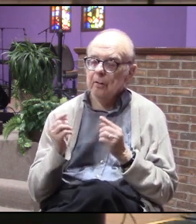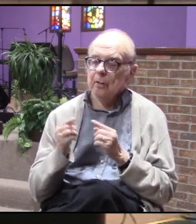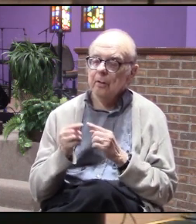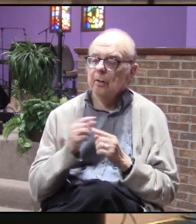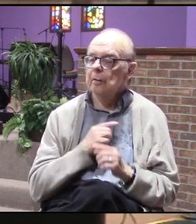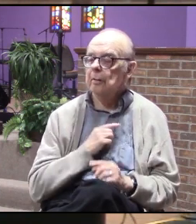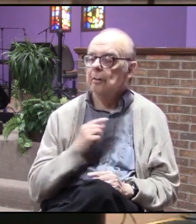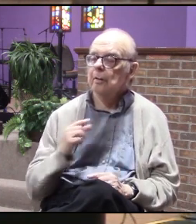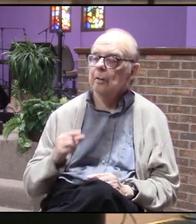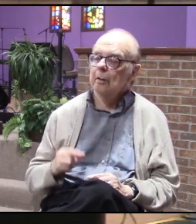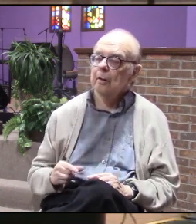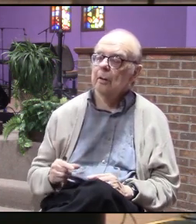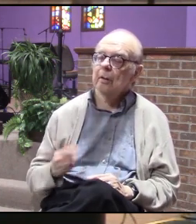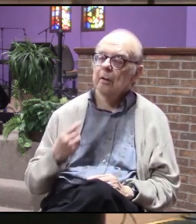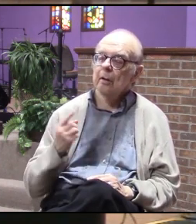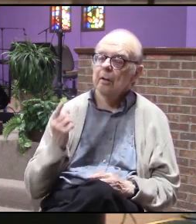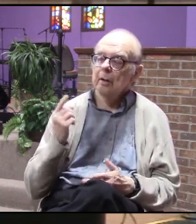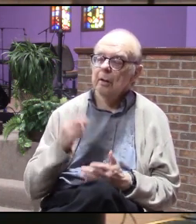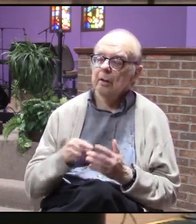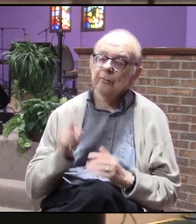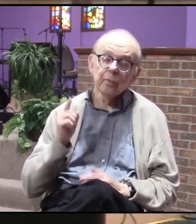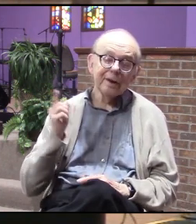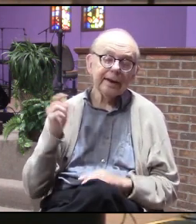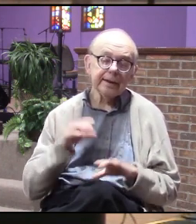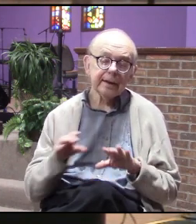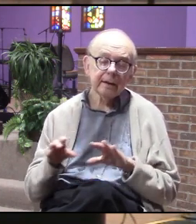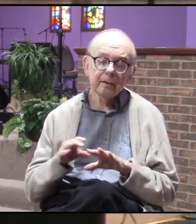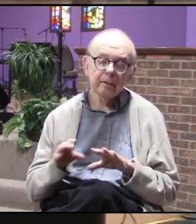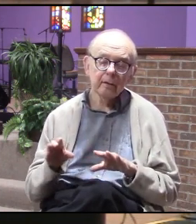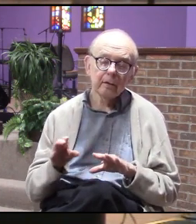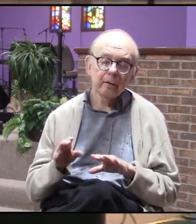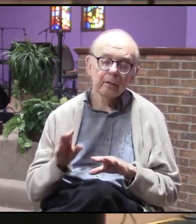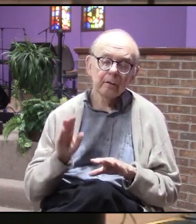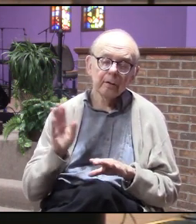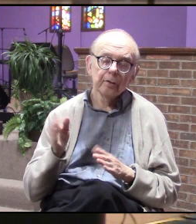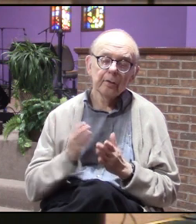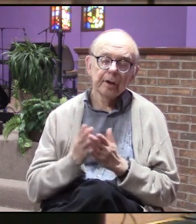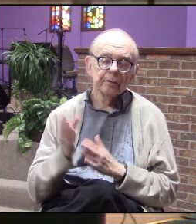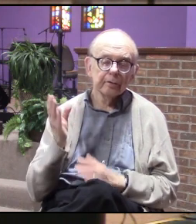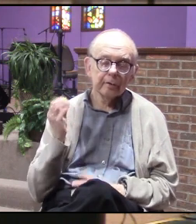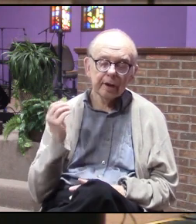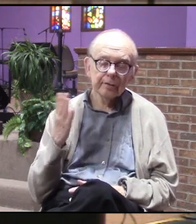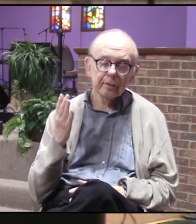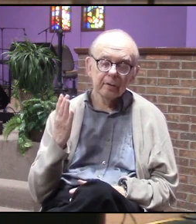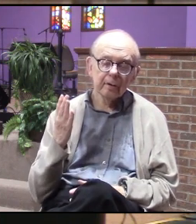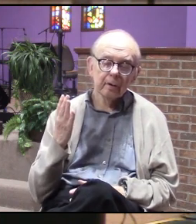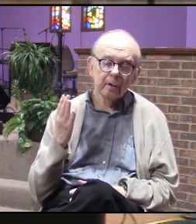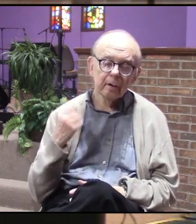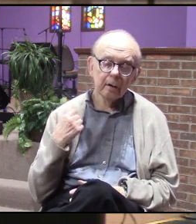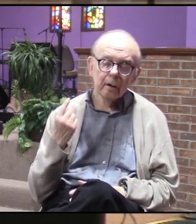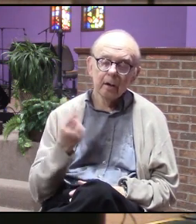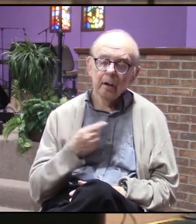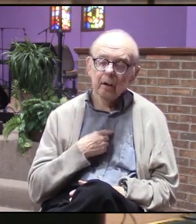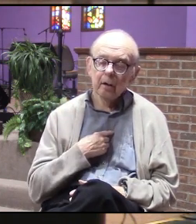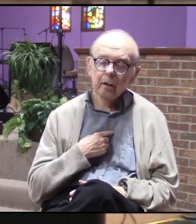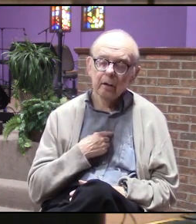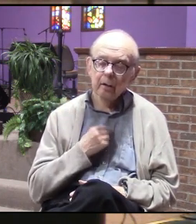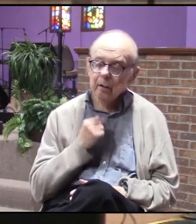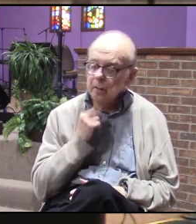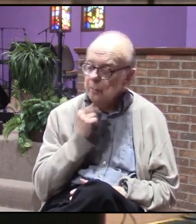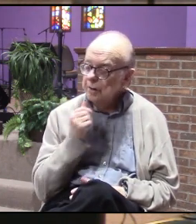to the Lord for what He did, His grace, which we